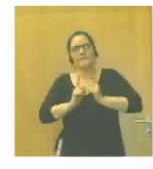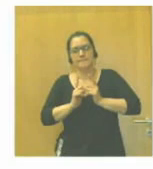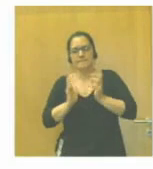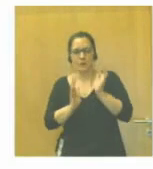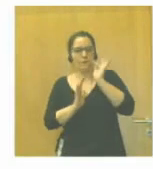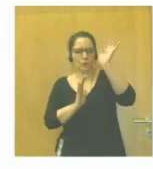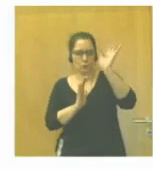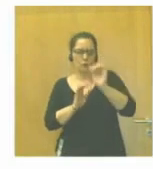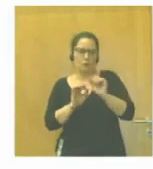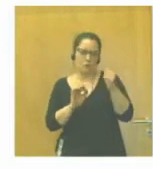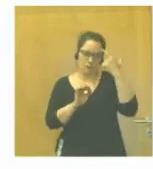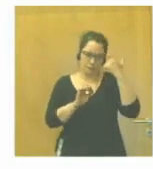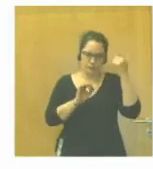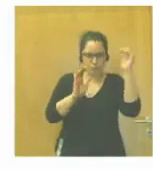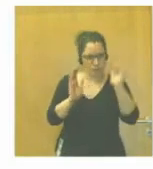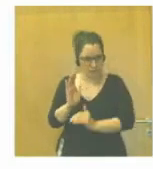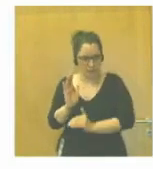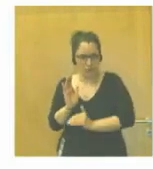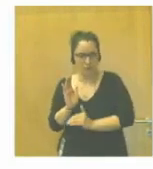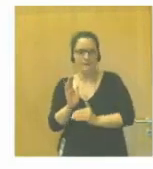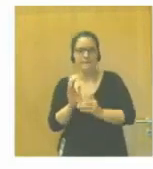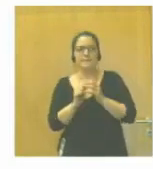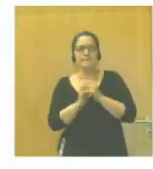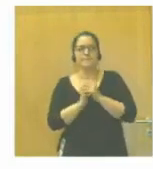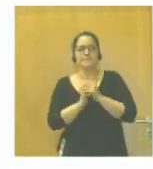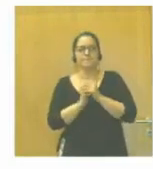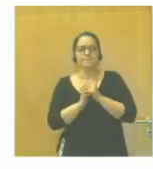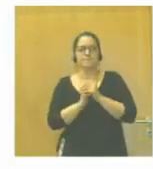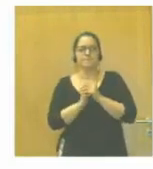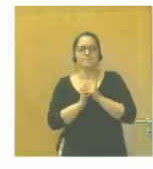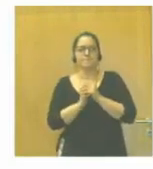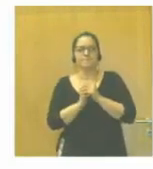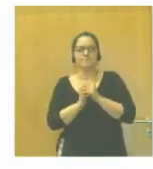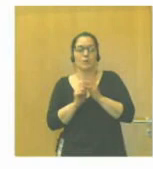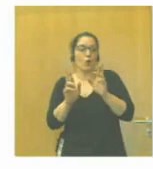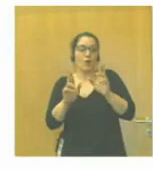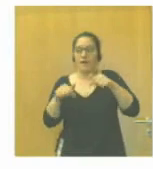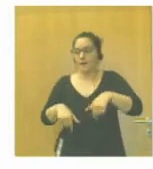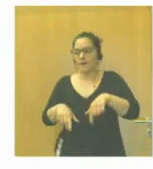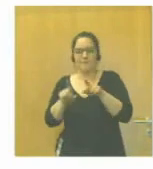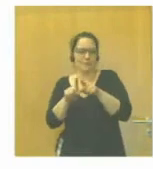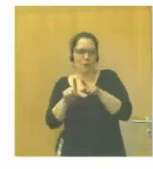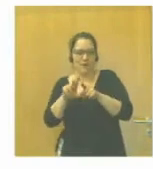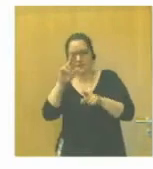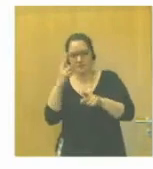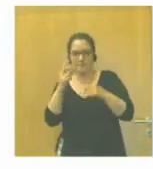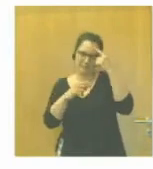public desires it and wants it. I hope the same is true here in Uruguay, and I look forward to watching